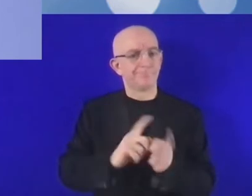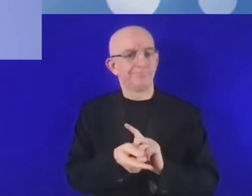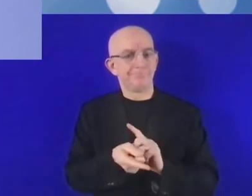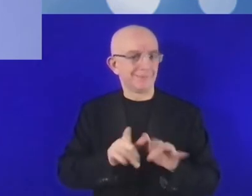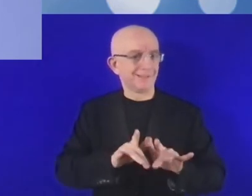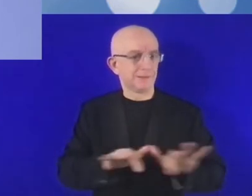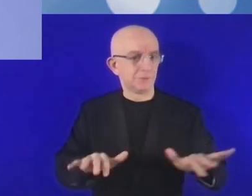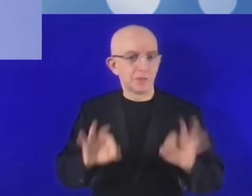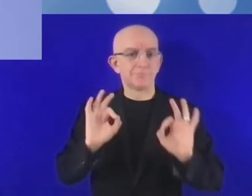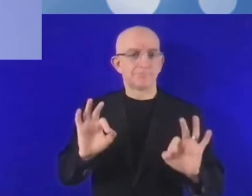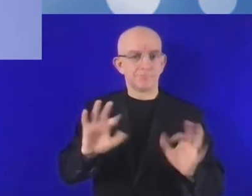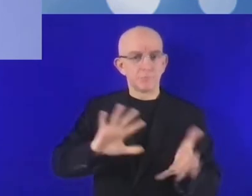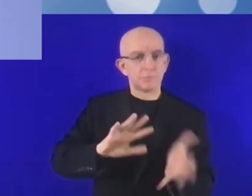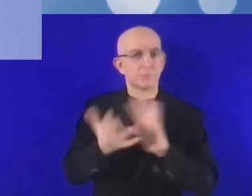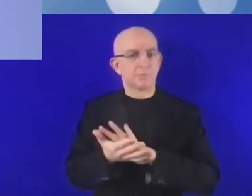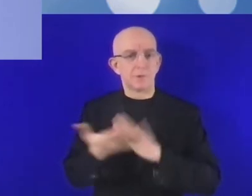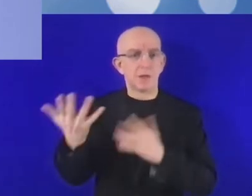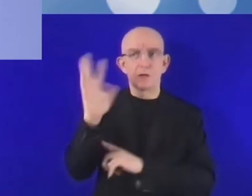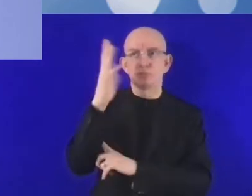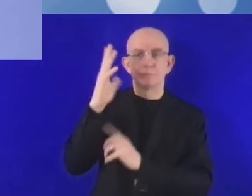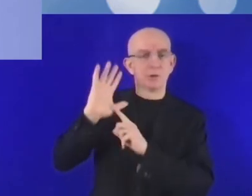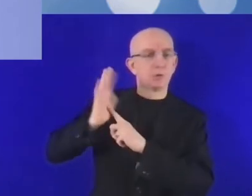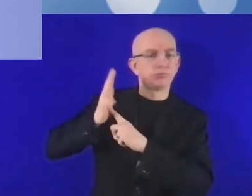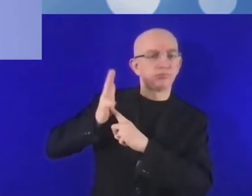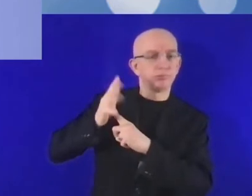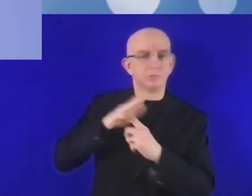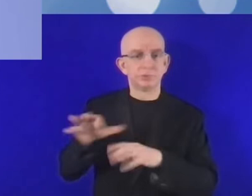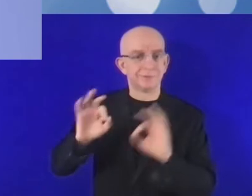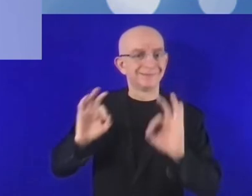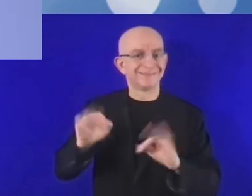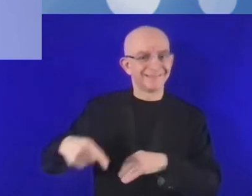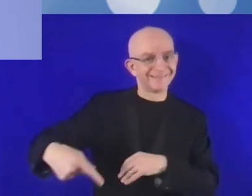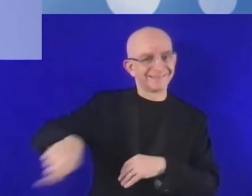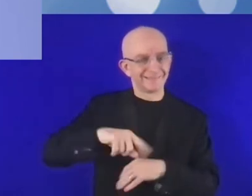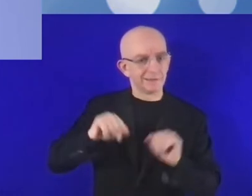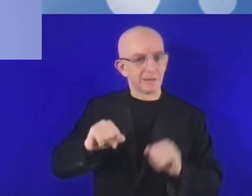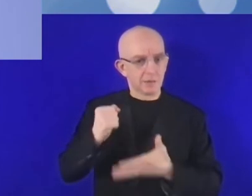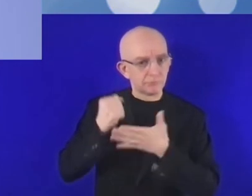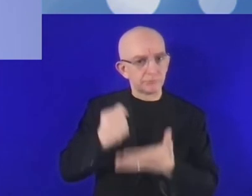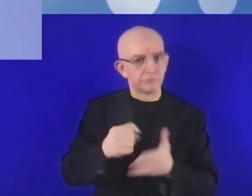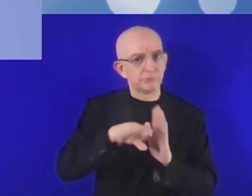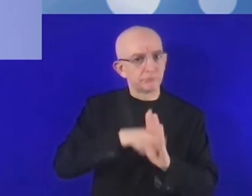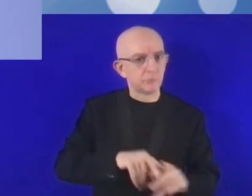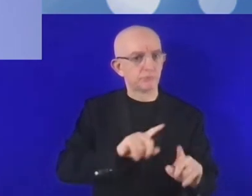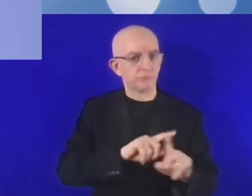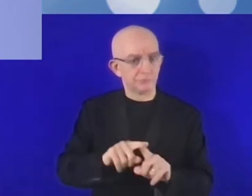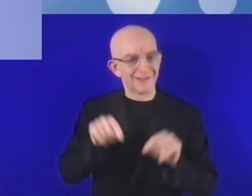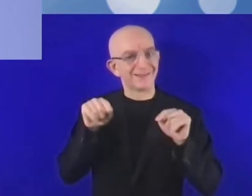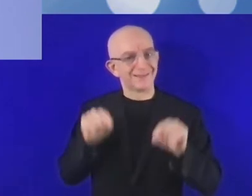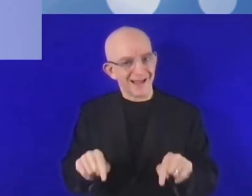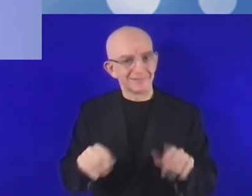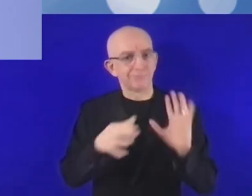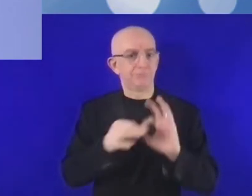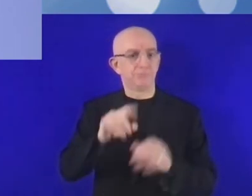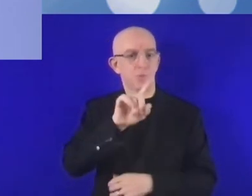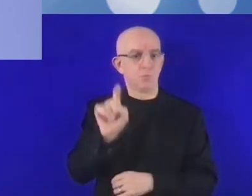why collaboration between public and pla and private players is so much needed to close this substantial